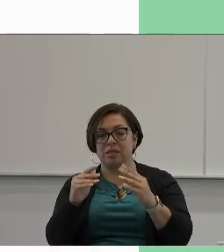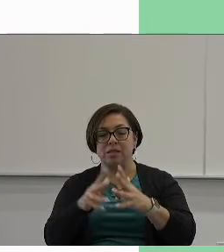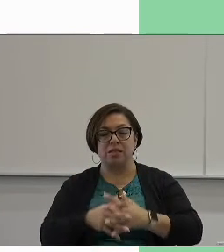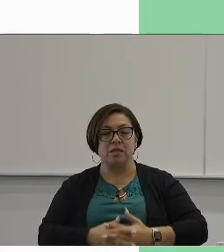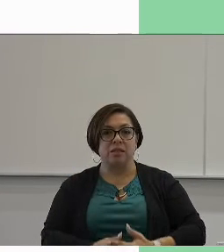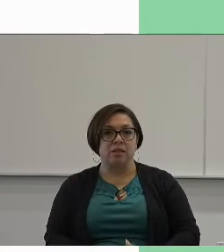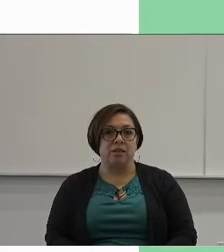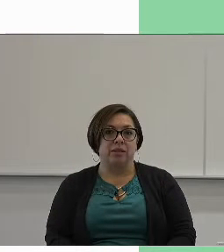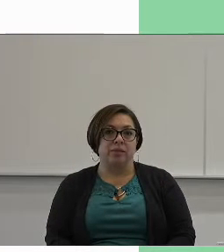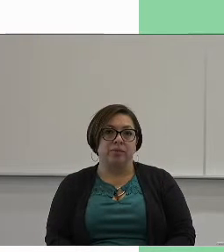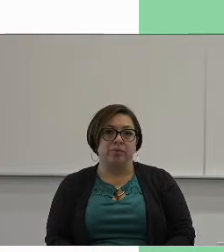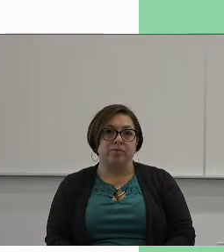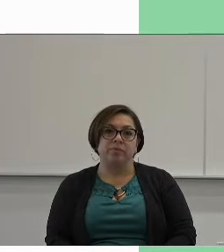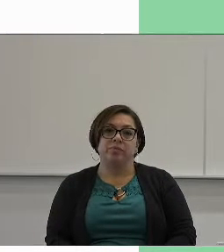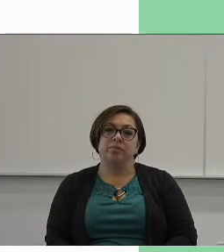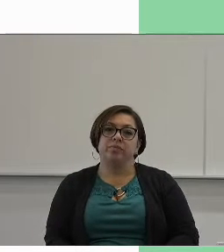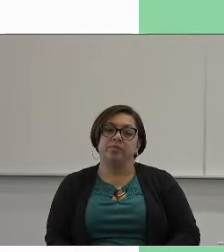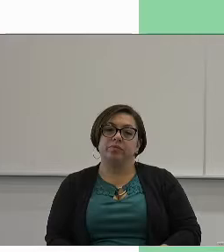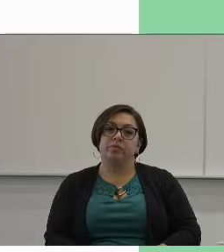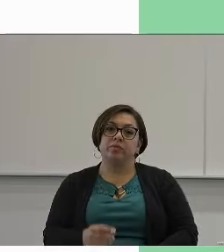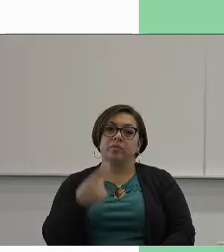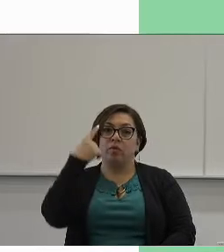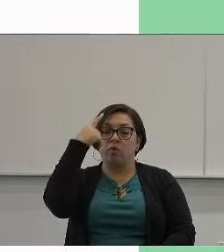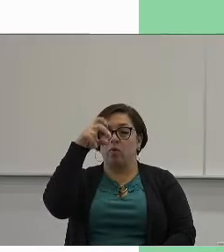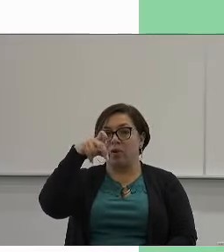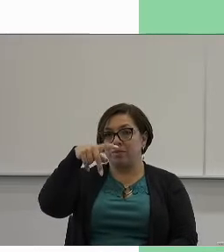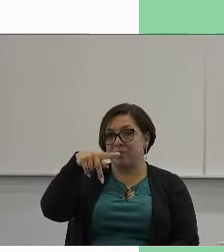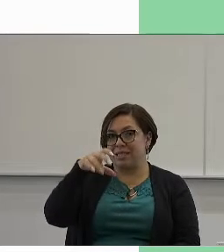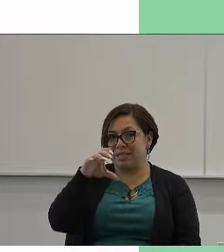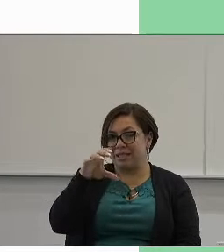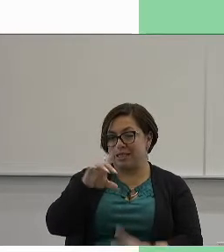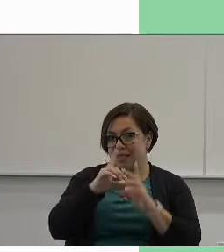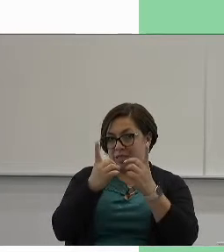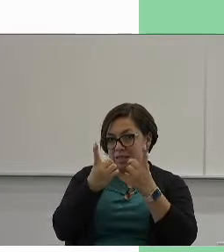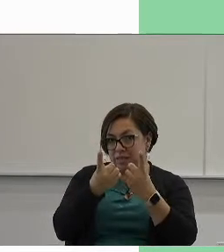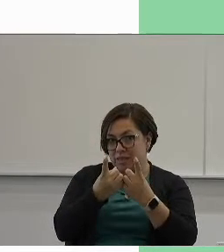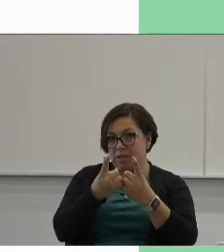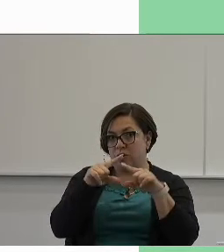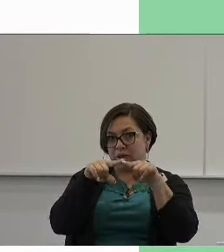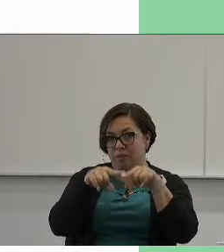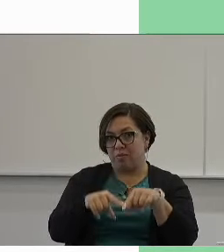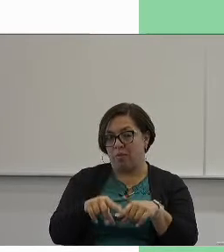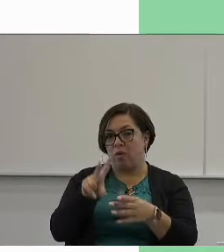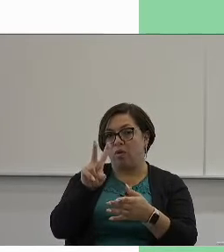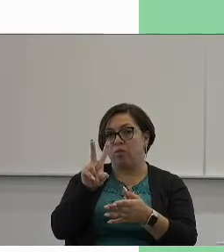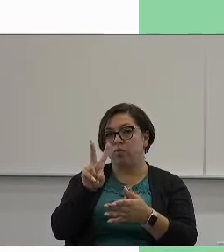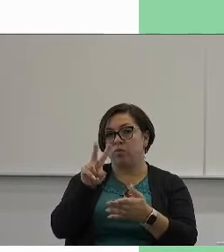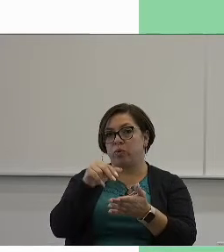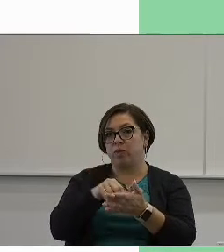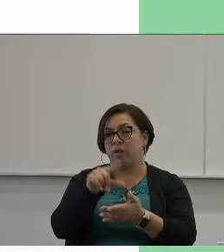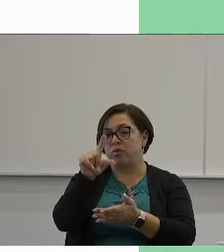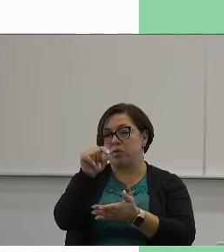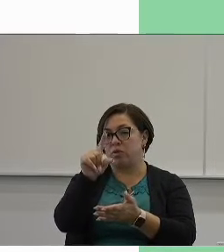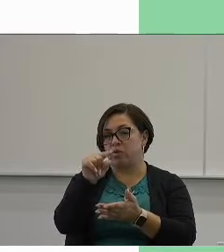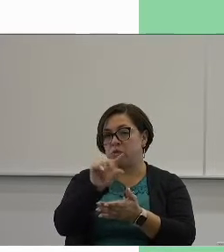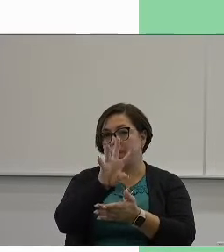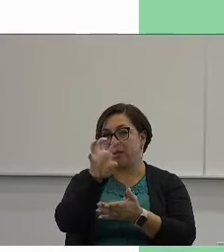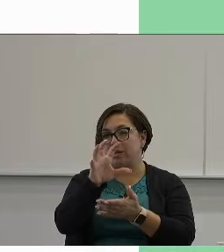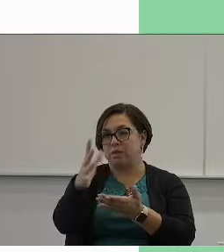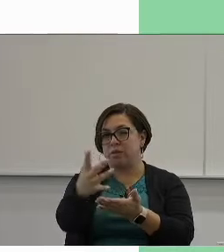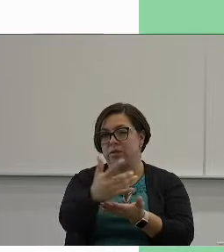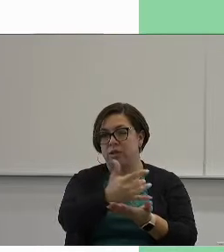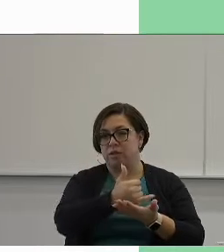Here are the numbers for the El Paso Community College District based on the 2020 census. And the